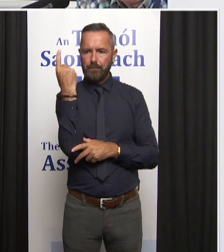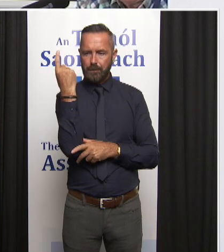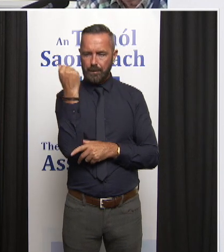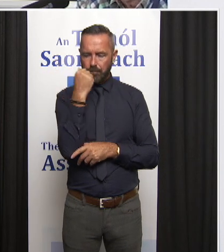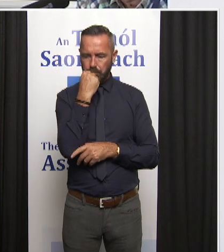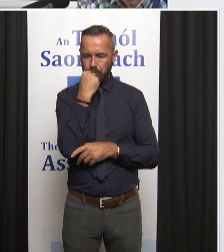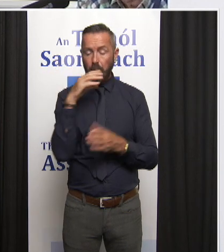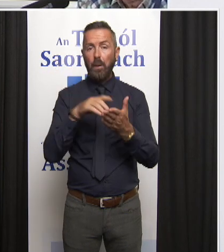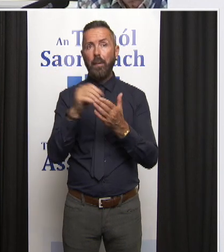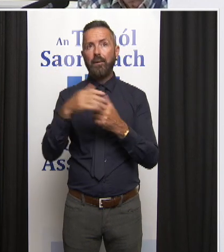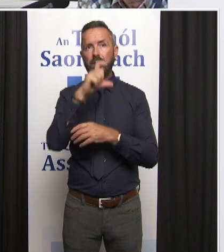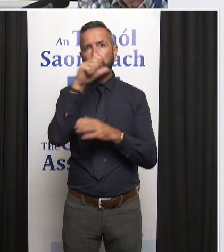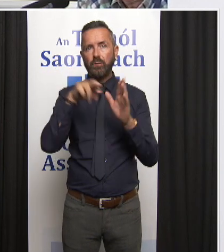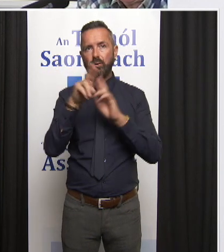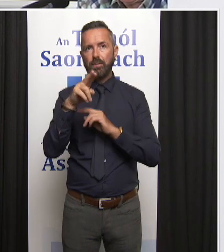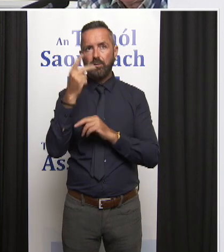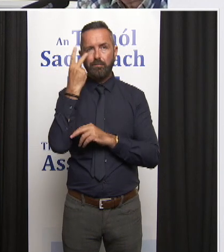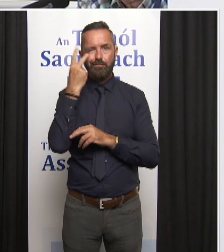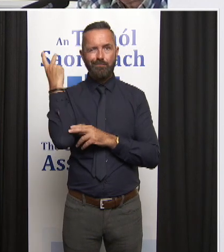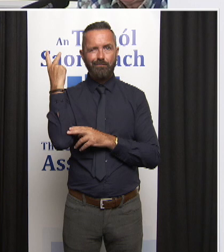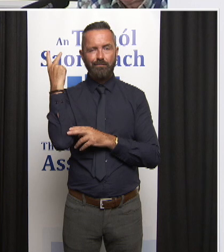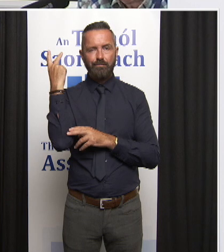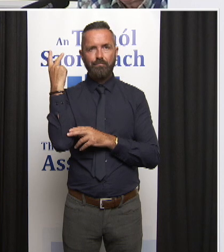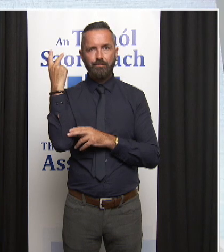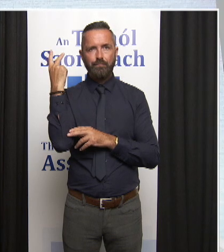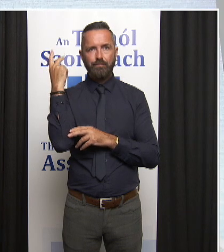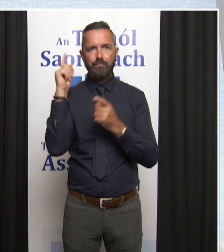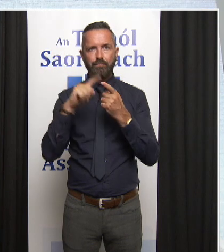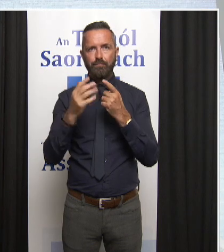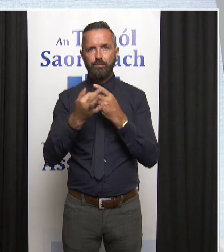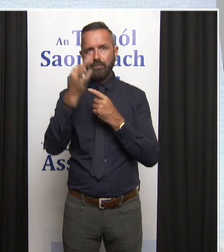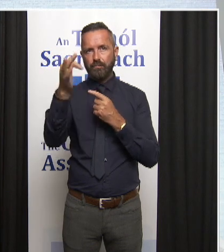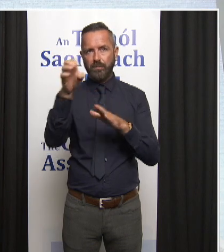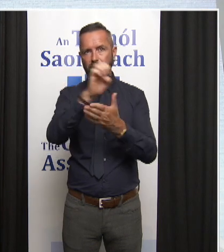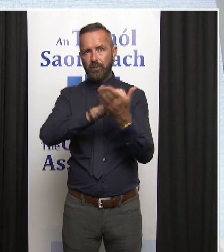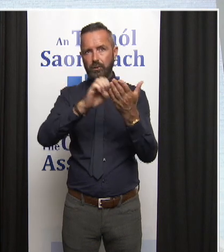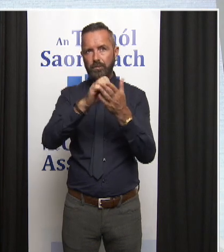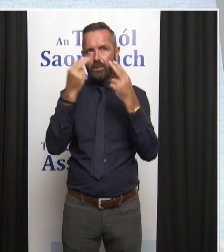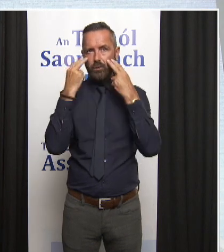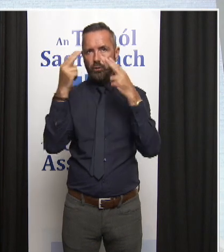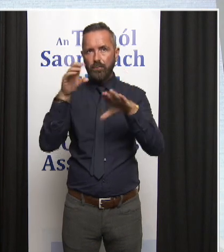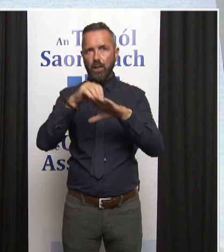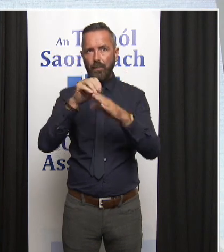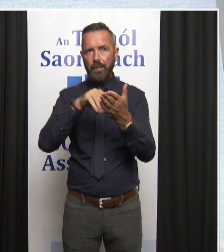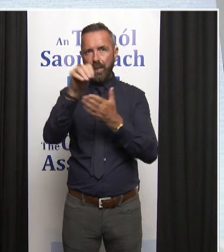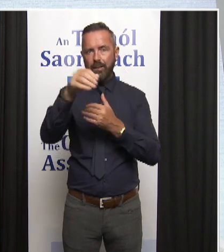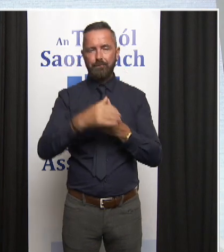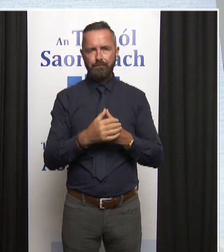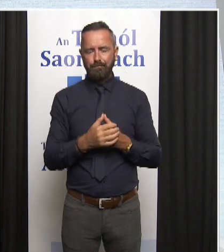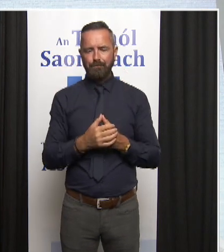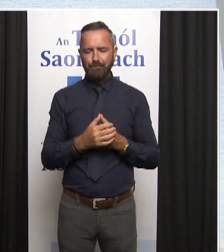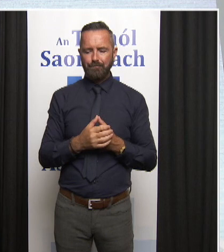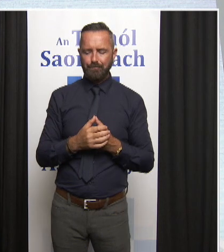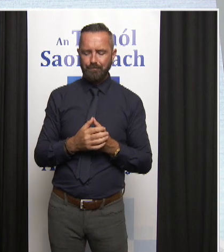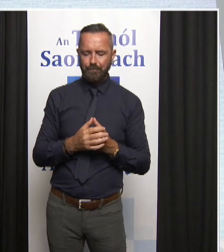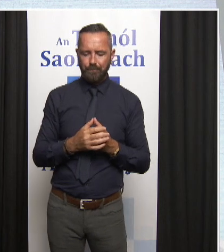the pay of councillors should be renewed and should follow the European norms on pay and terms.